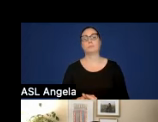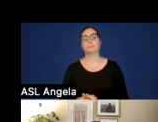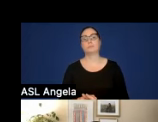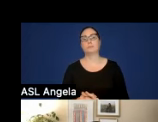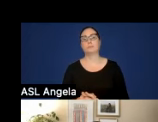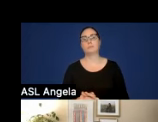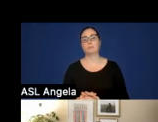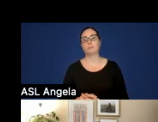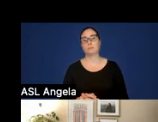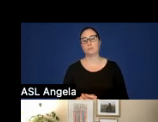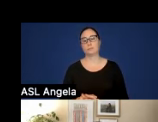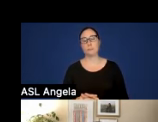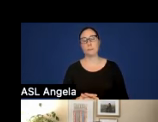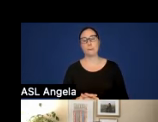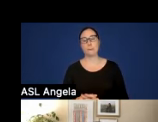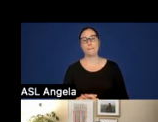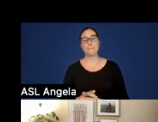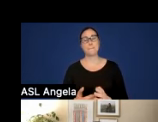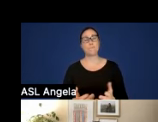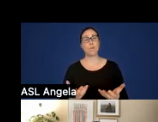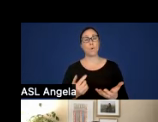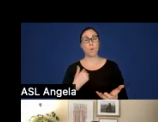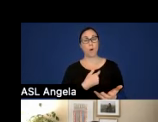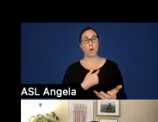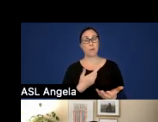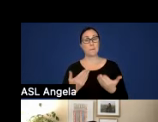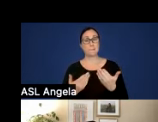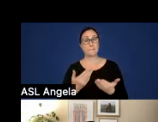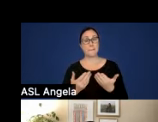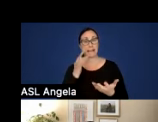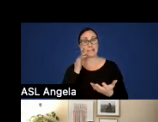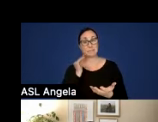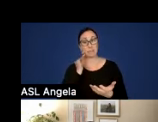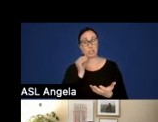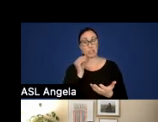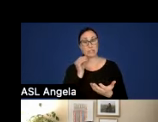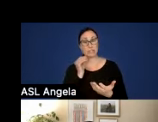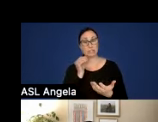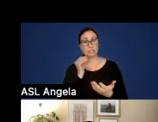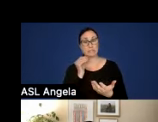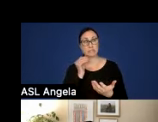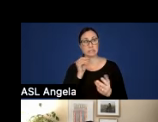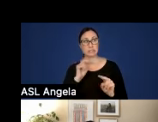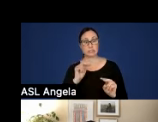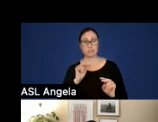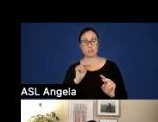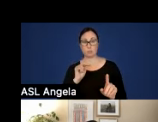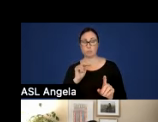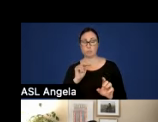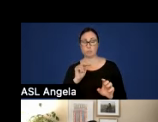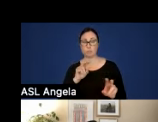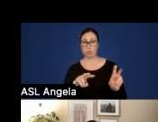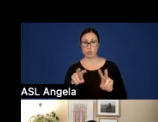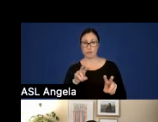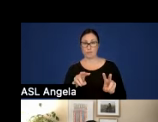So what we might also experience is observing the impact of sexual assault on either family members,